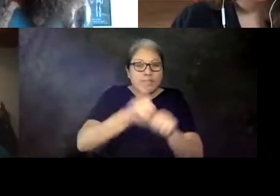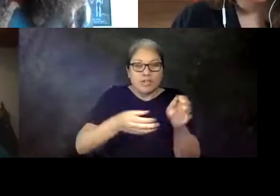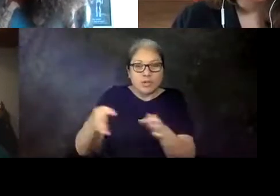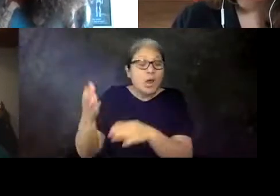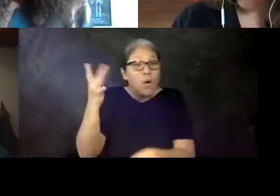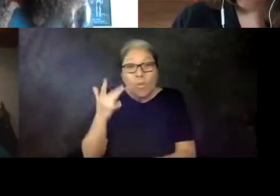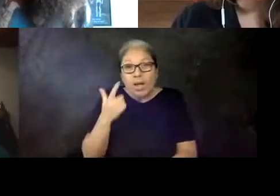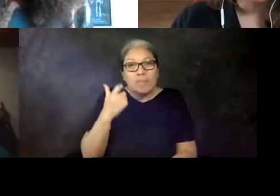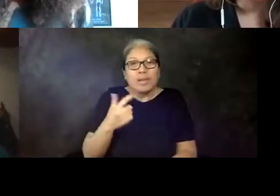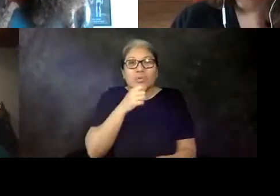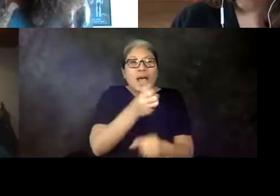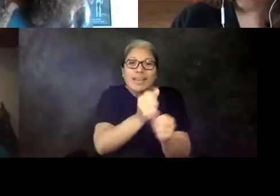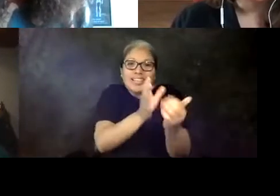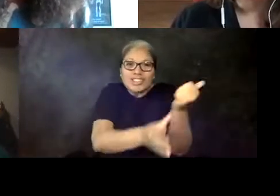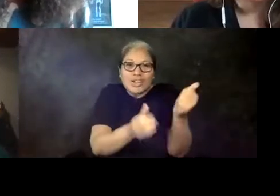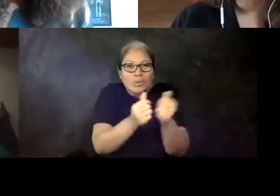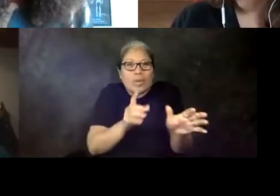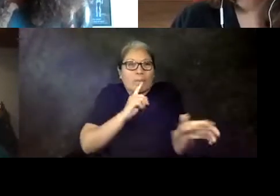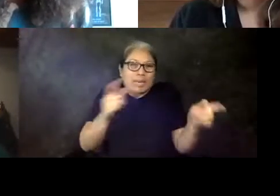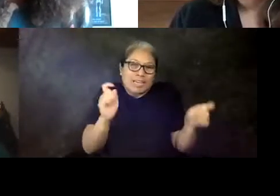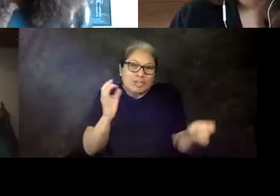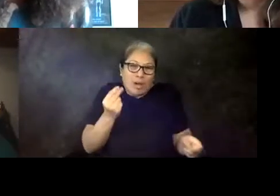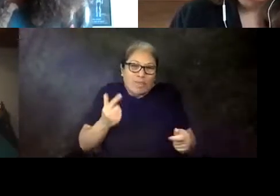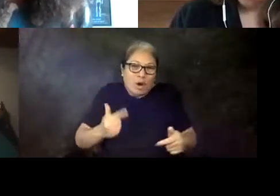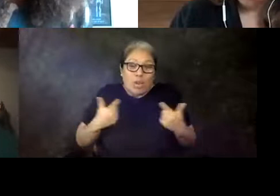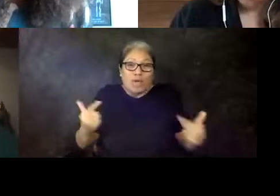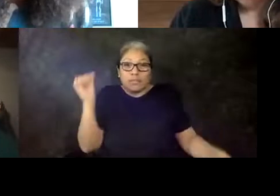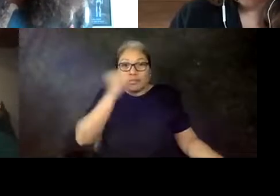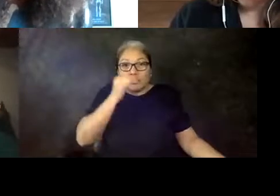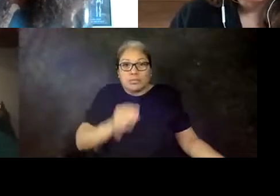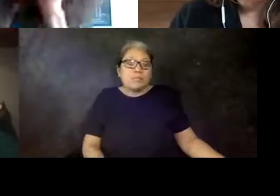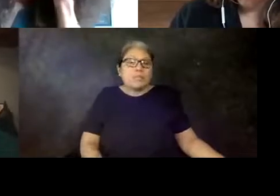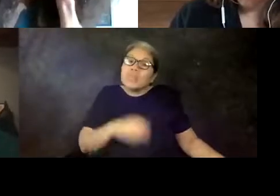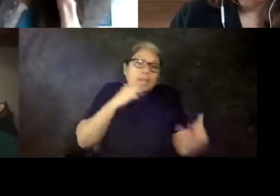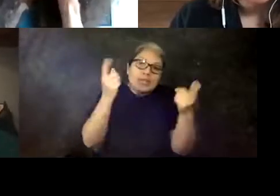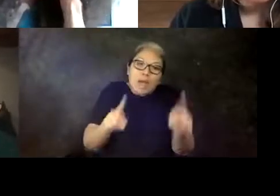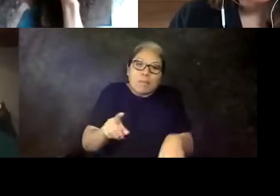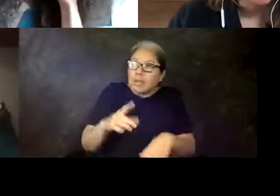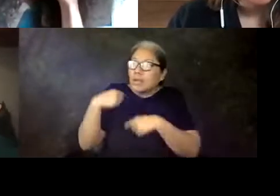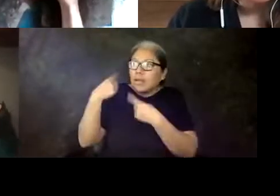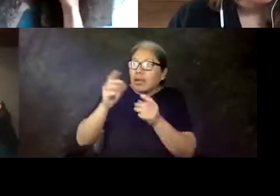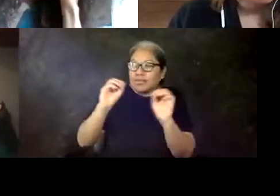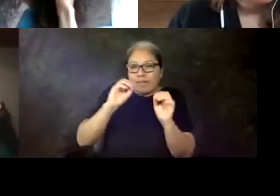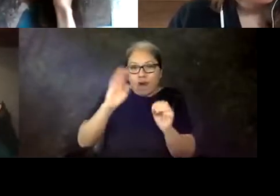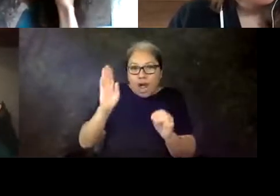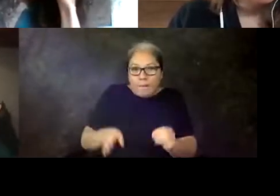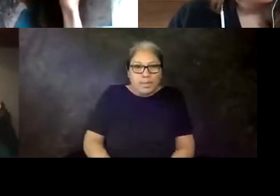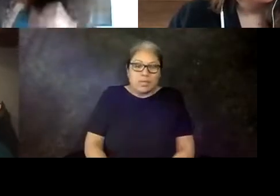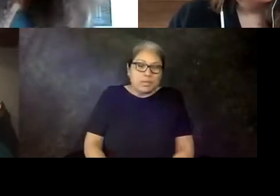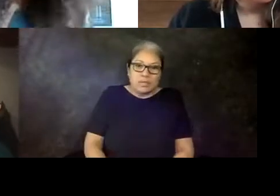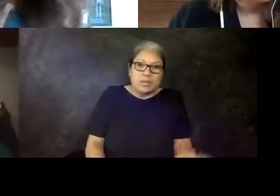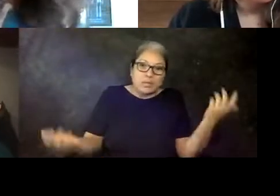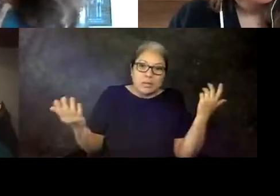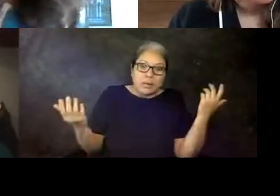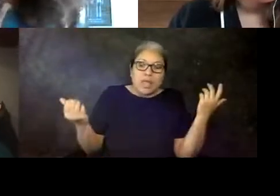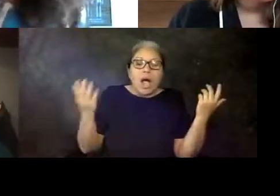shit without being in control of our own lives. Like, it's just not happening. It's never happened. I again, sound like a